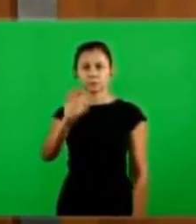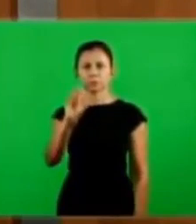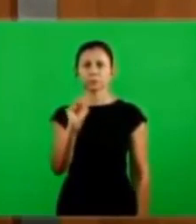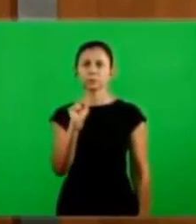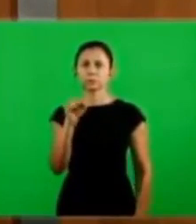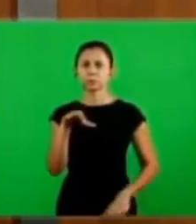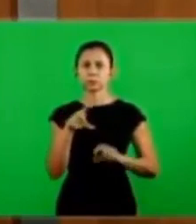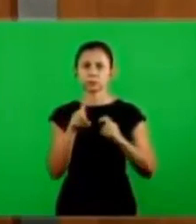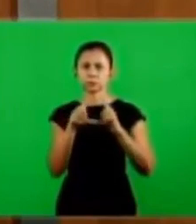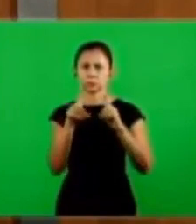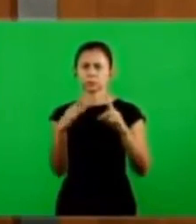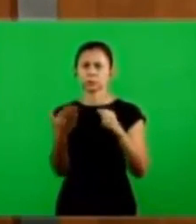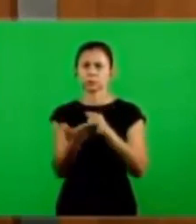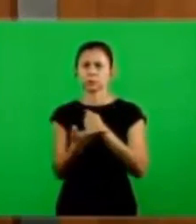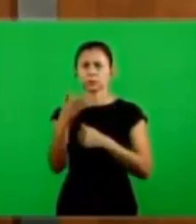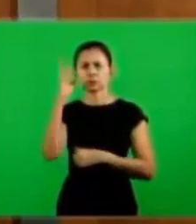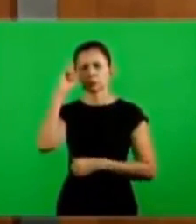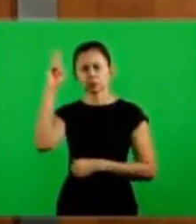the pillars of the doctrine.